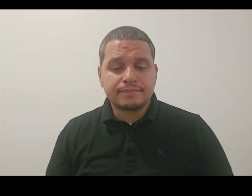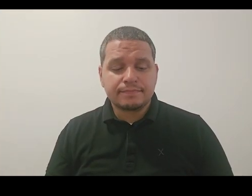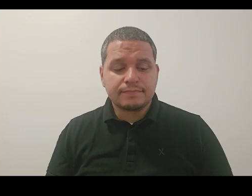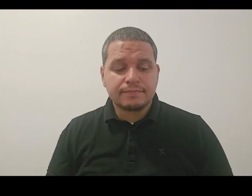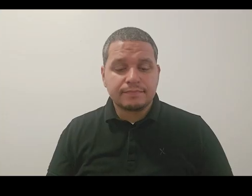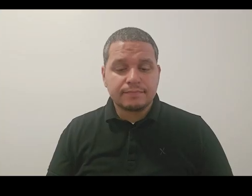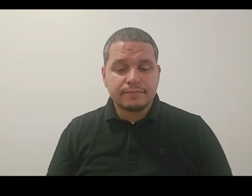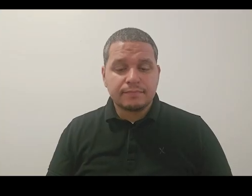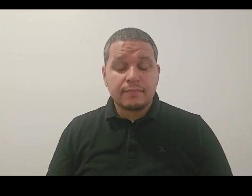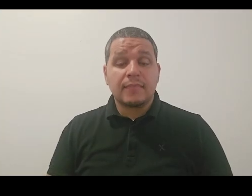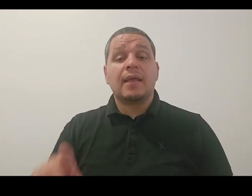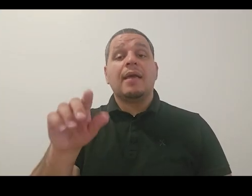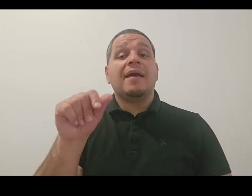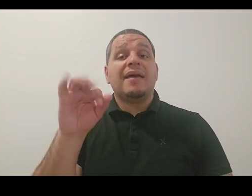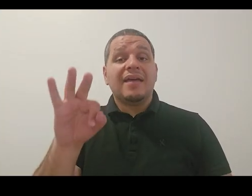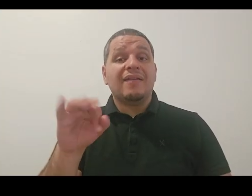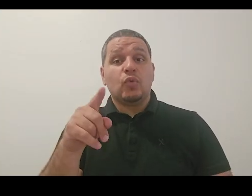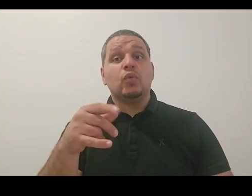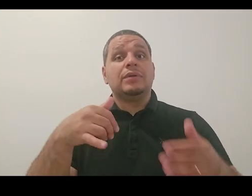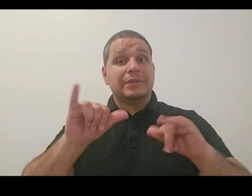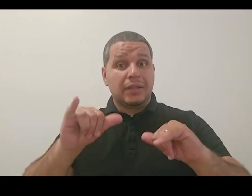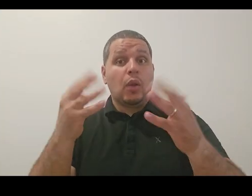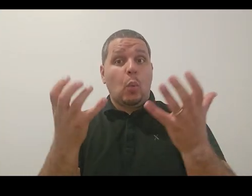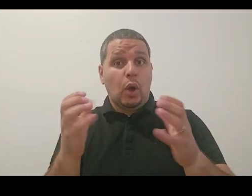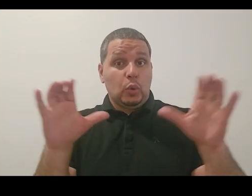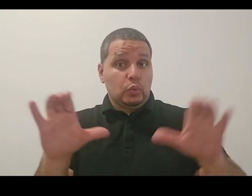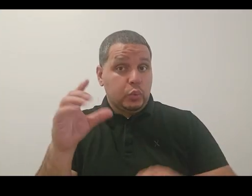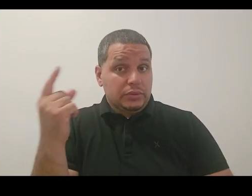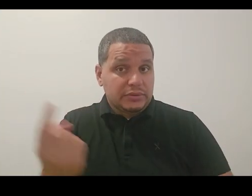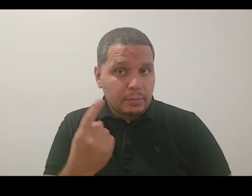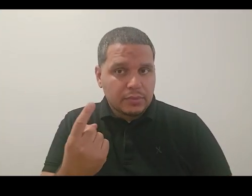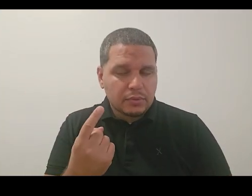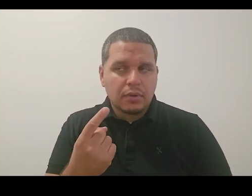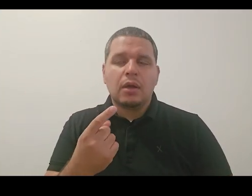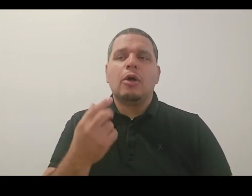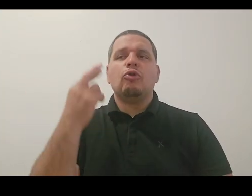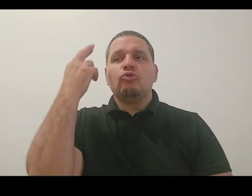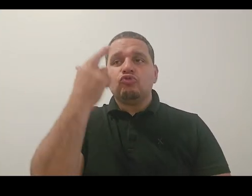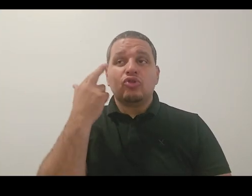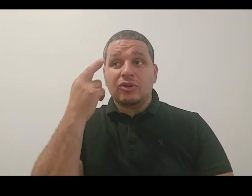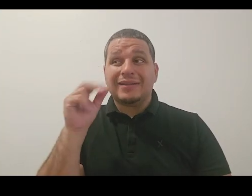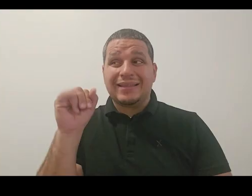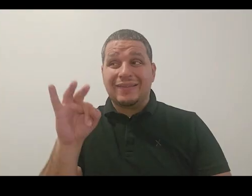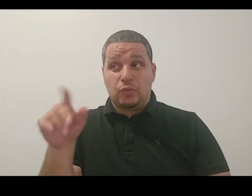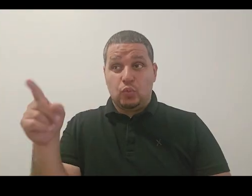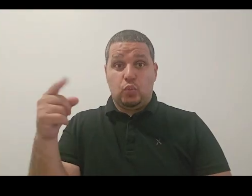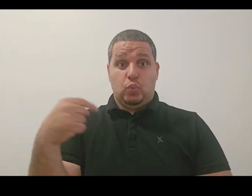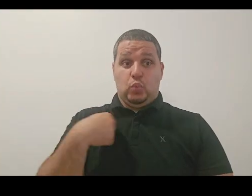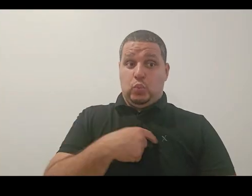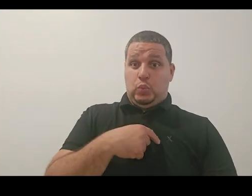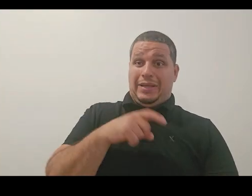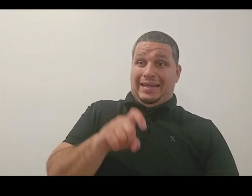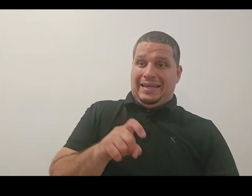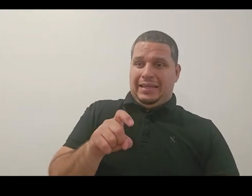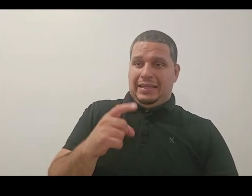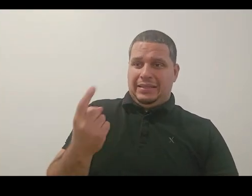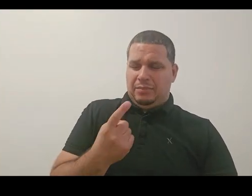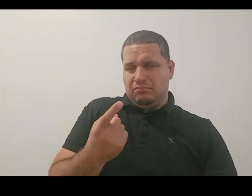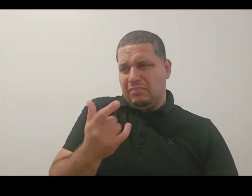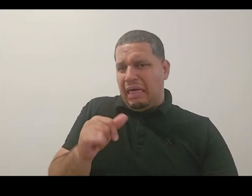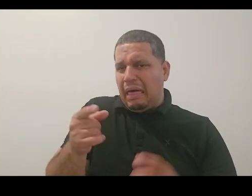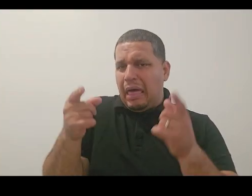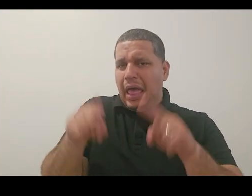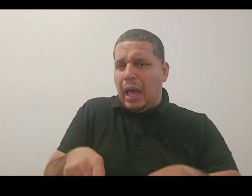nothing. However, if you still want to do something, realize that if we need